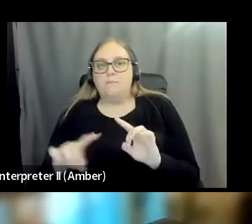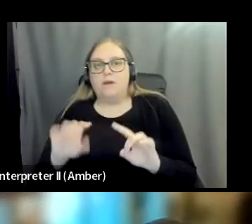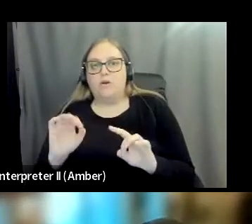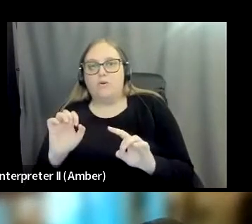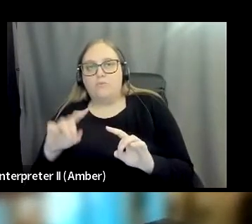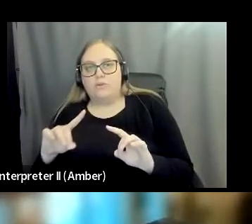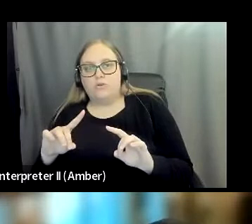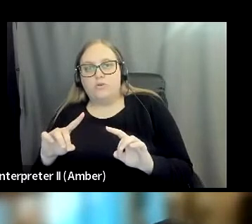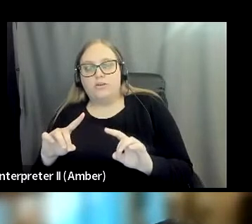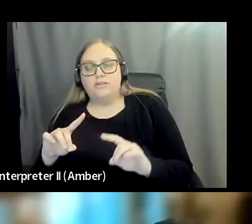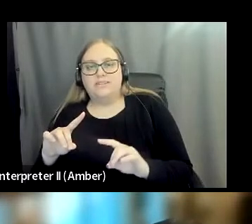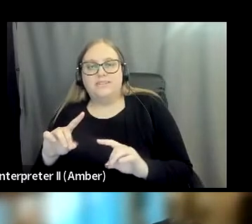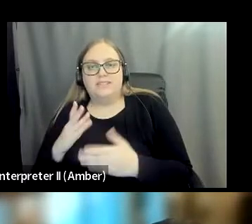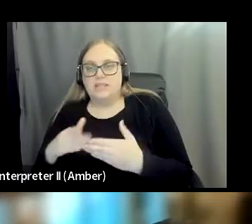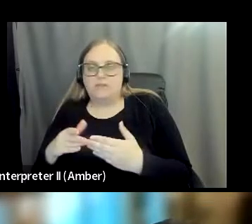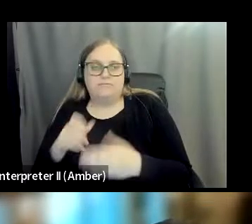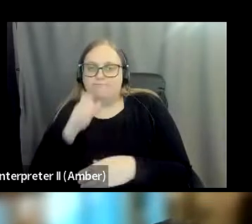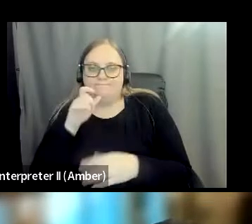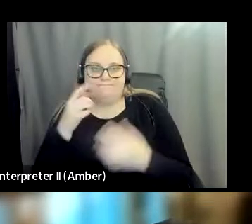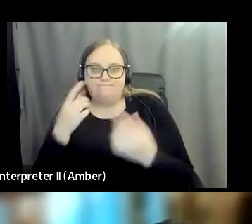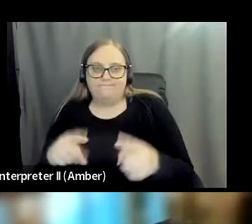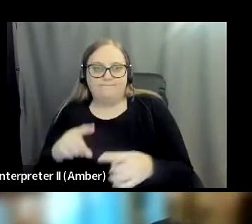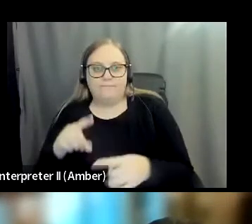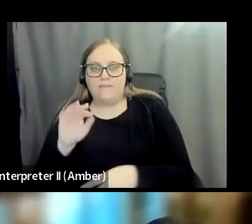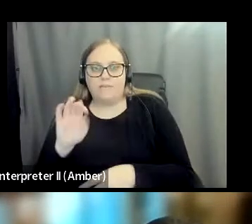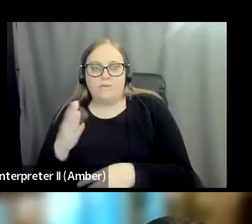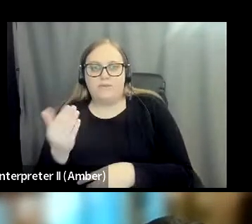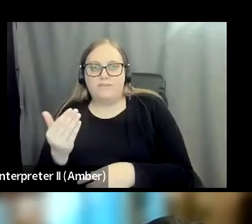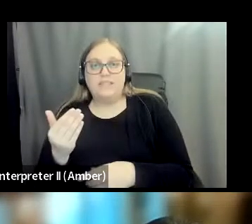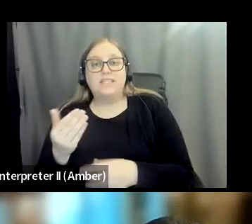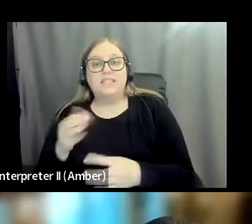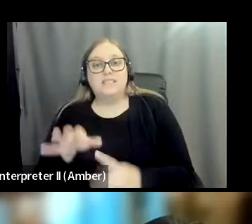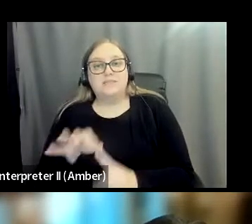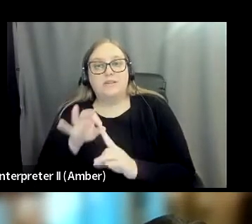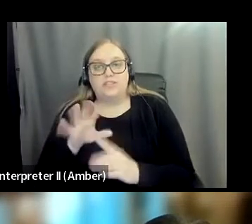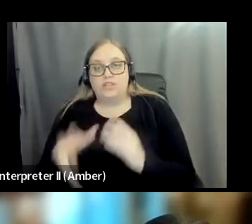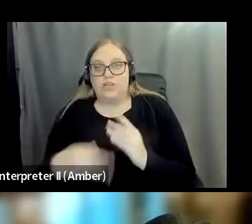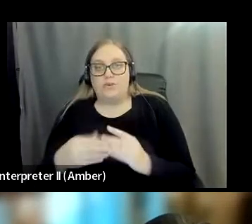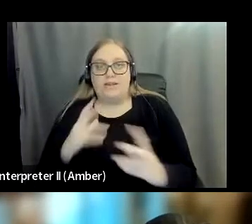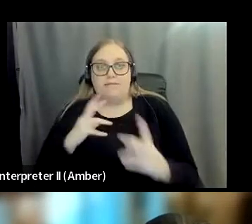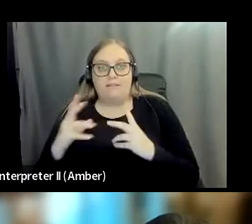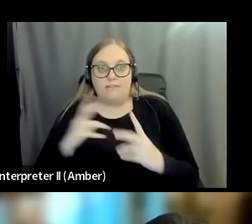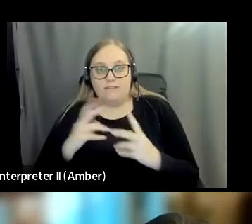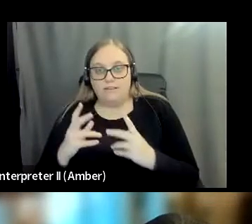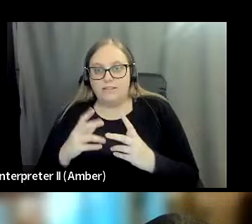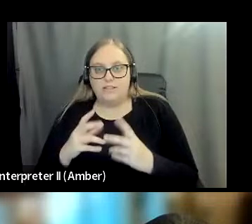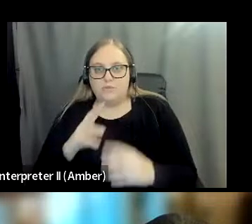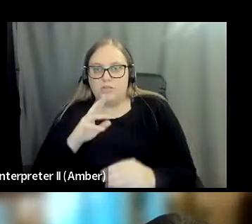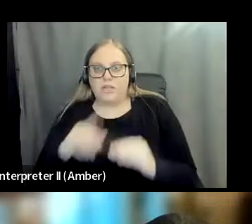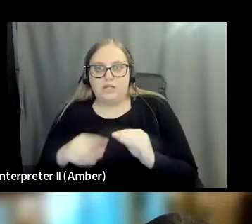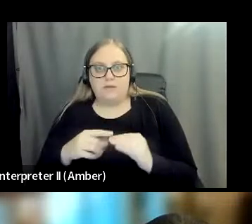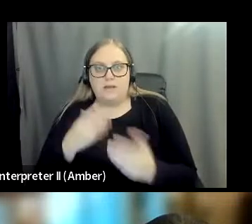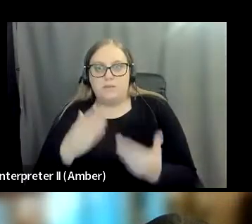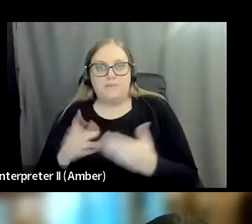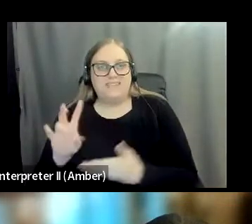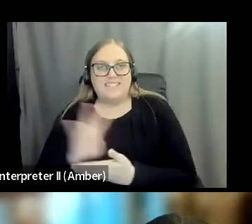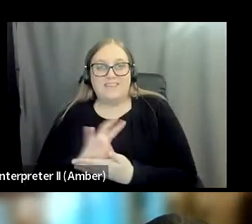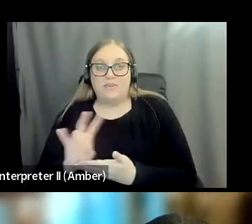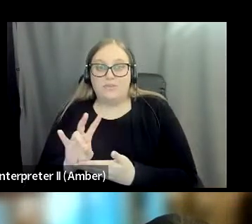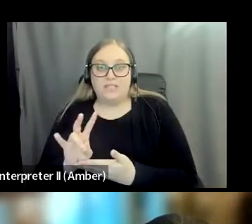side by February 15th, especially given when you add in the holidays, we're talking about maybe 7